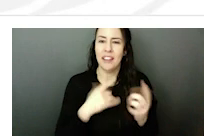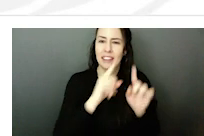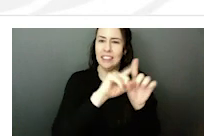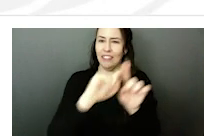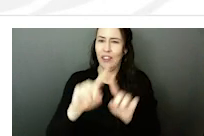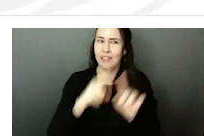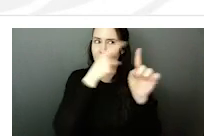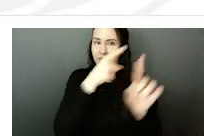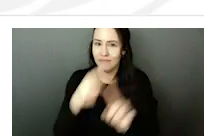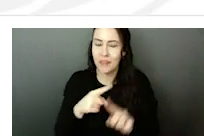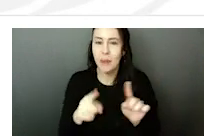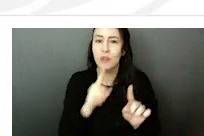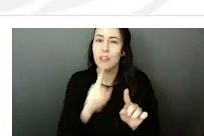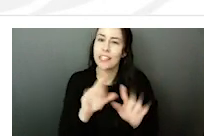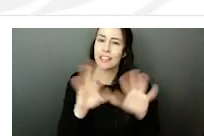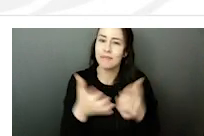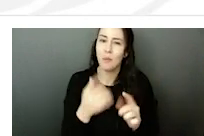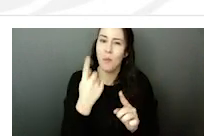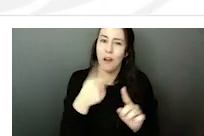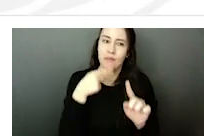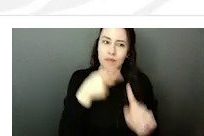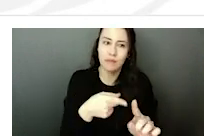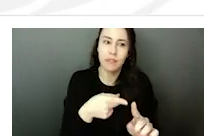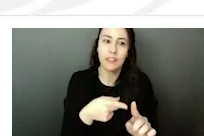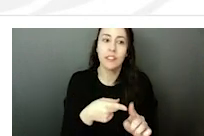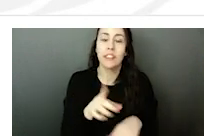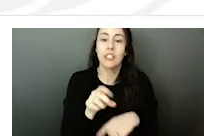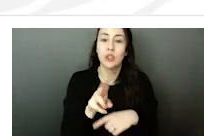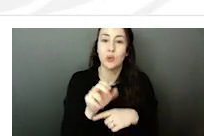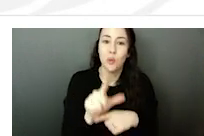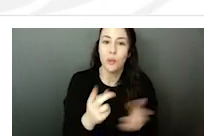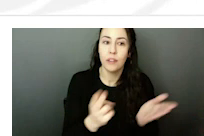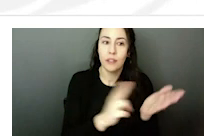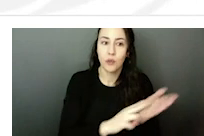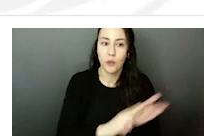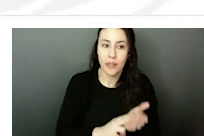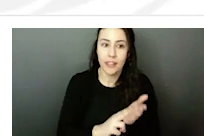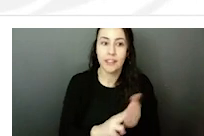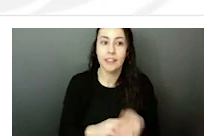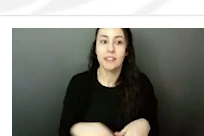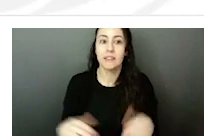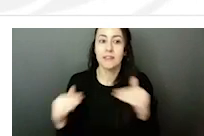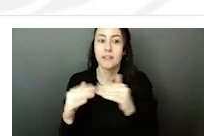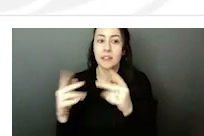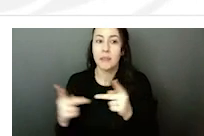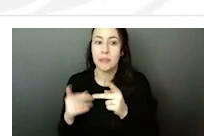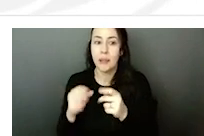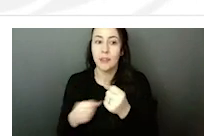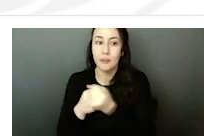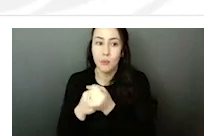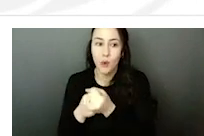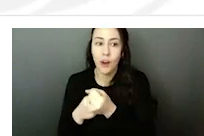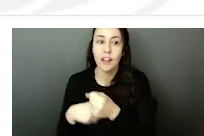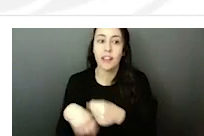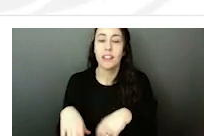right? Dual enrollment, equitable placement support and completion, that's our remedial education reform, credit for prior learning,